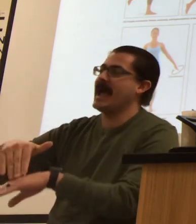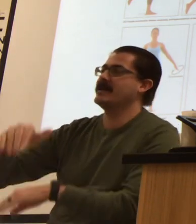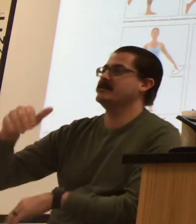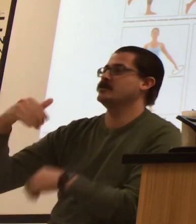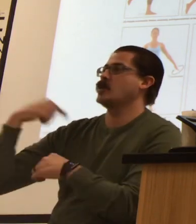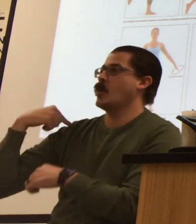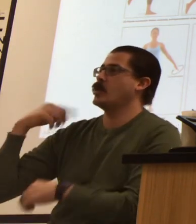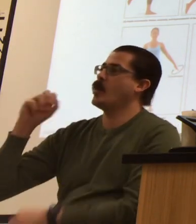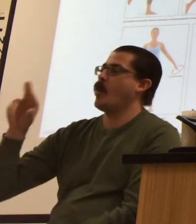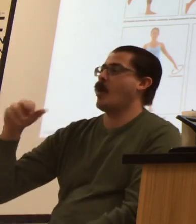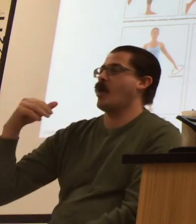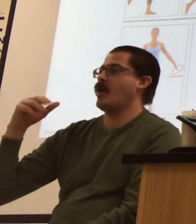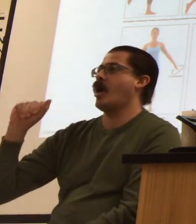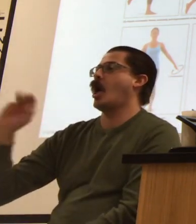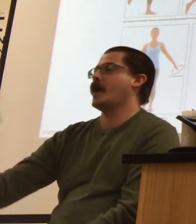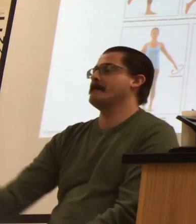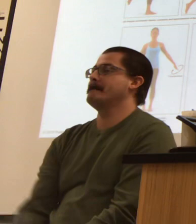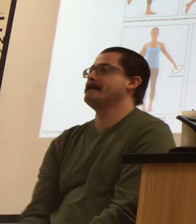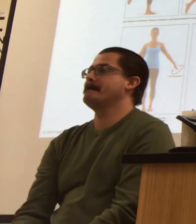down.